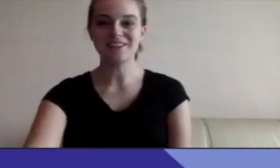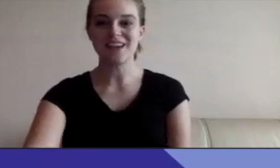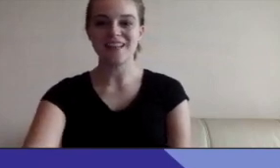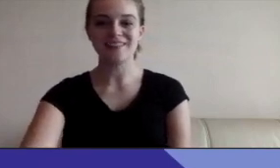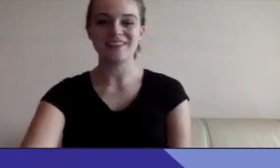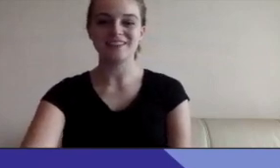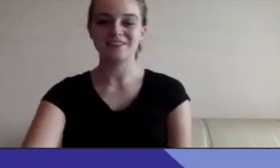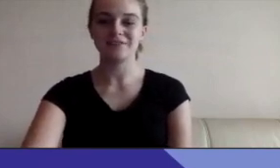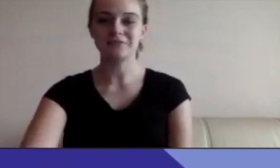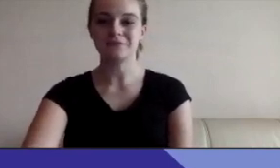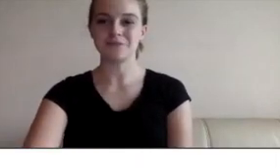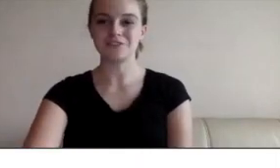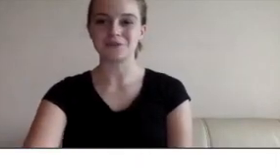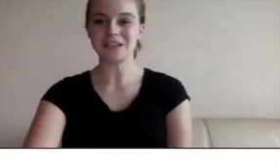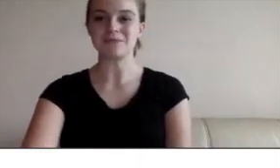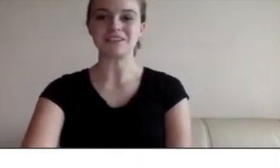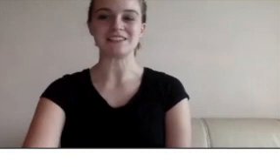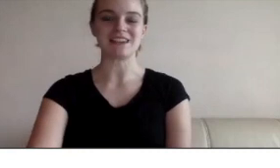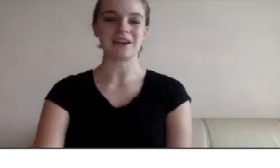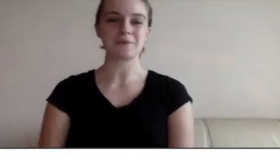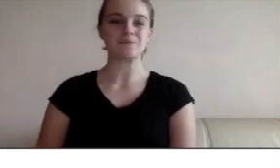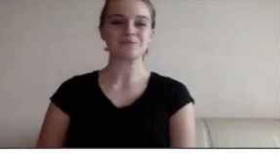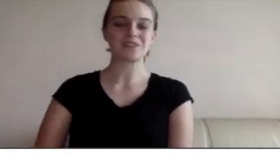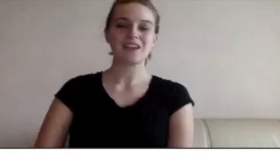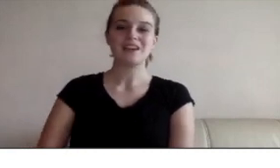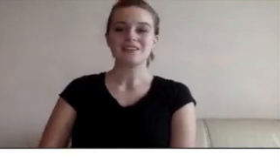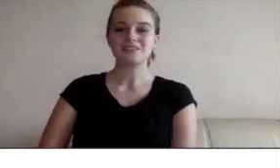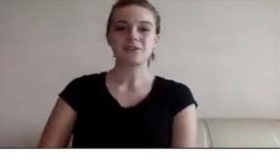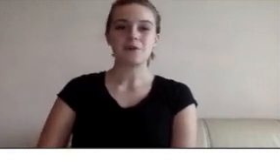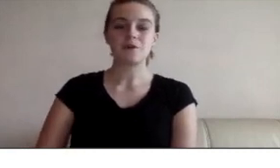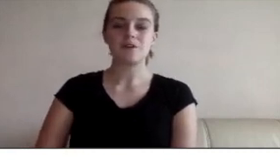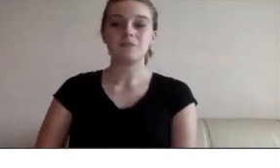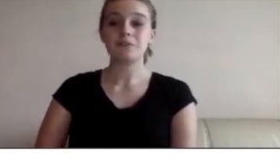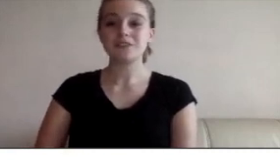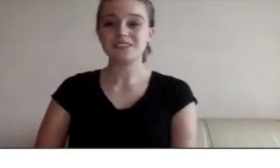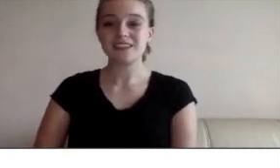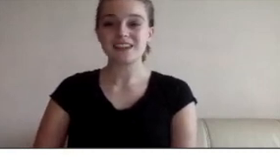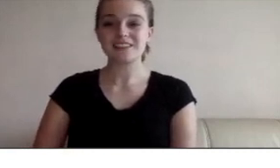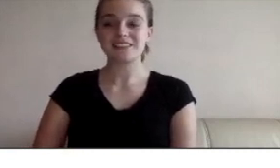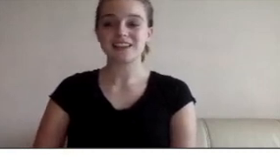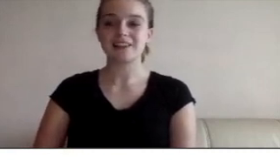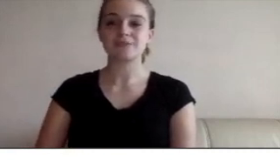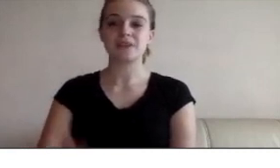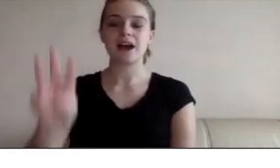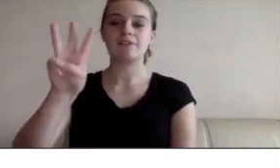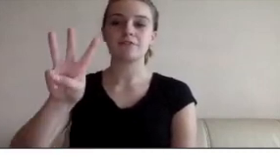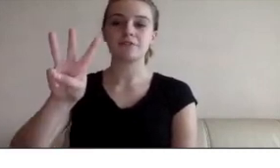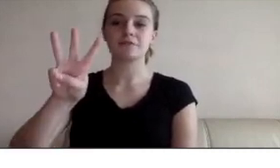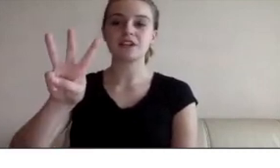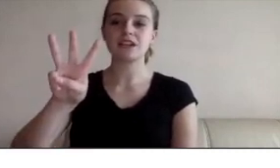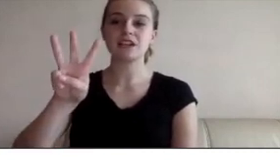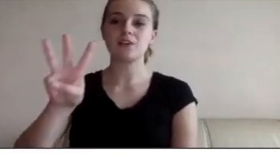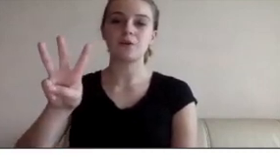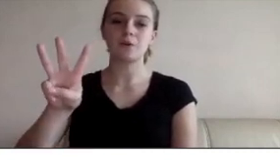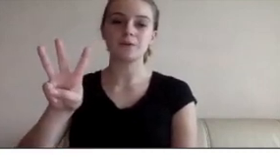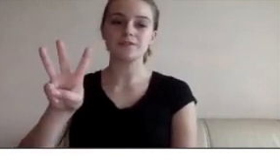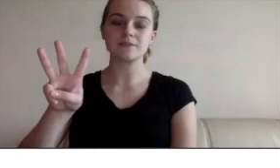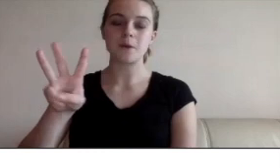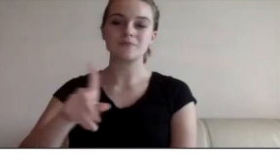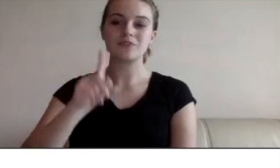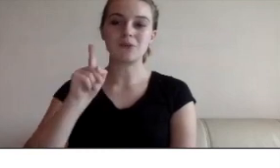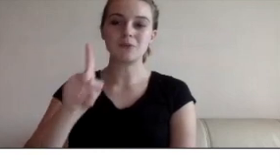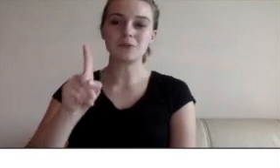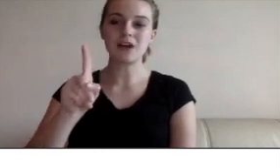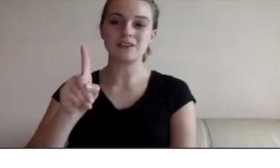together and thank you for joining me today. So for today's class we have three goals.